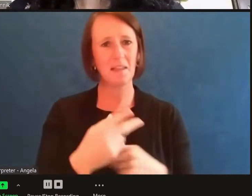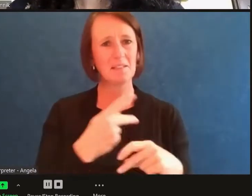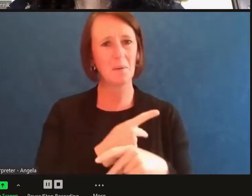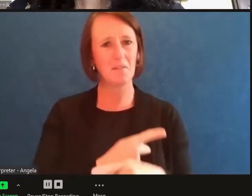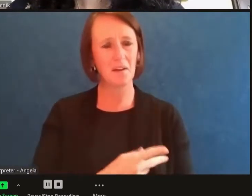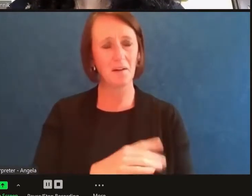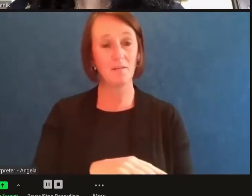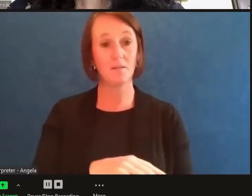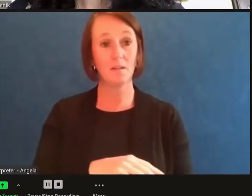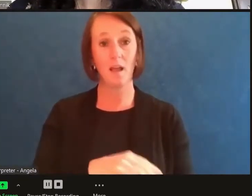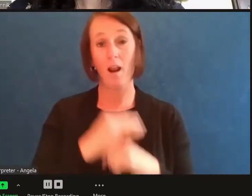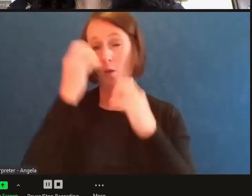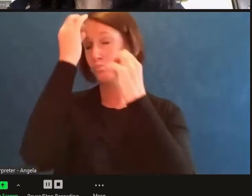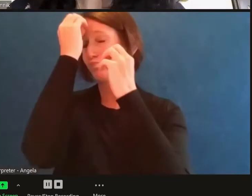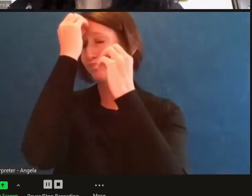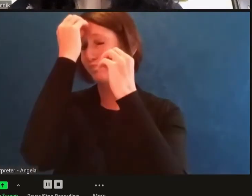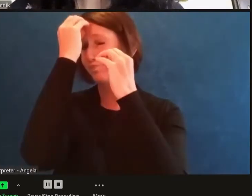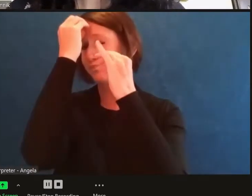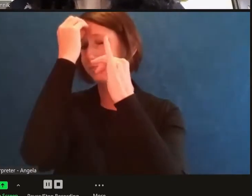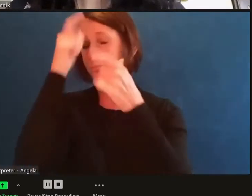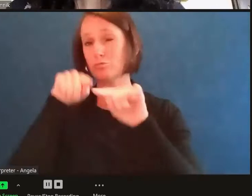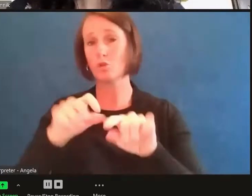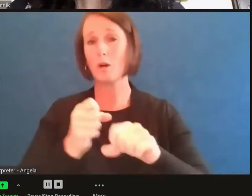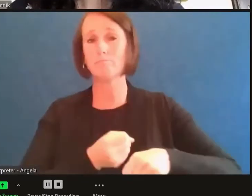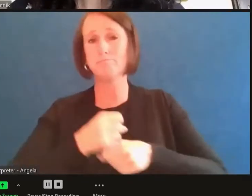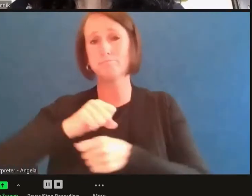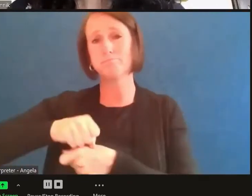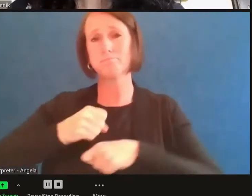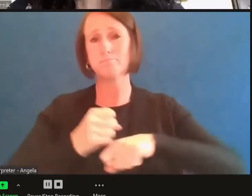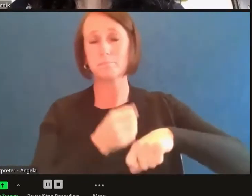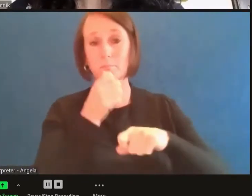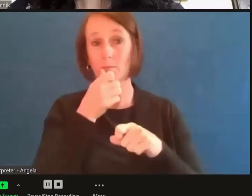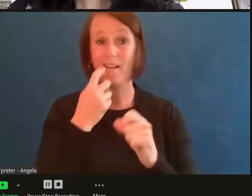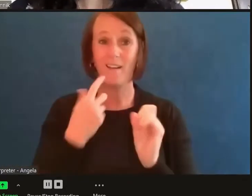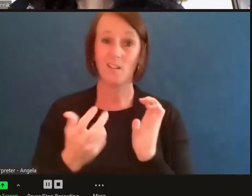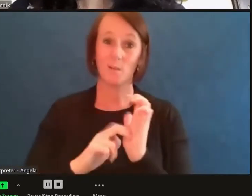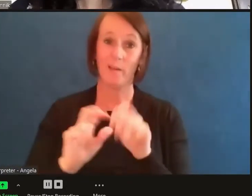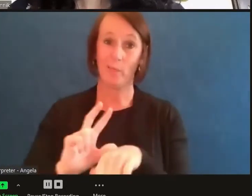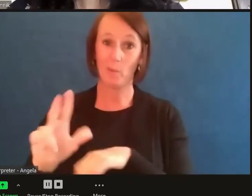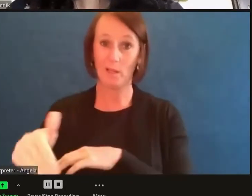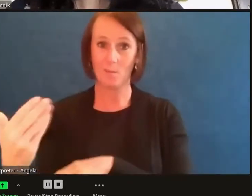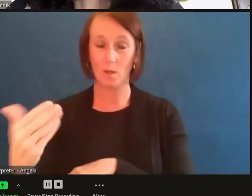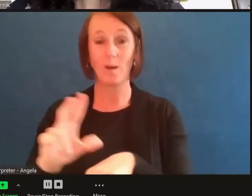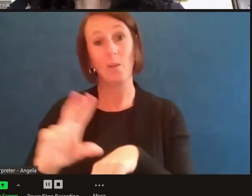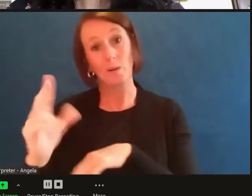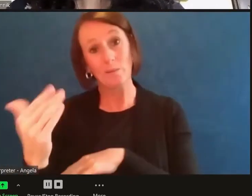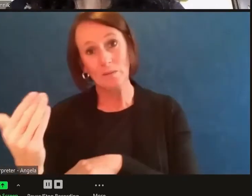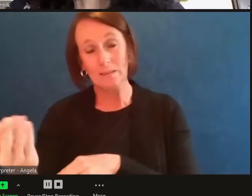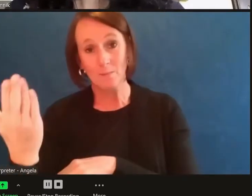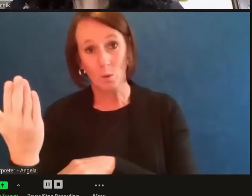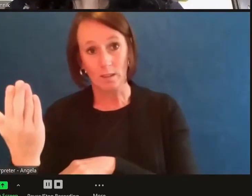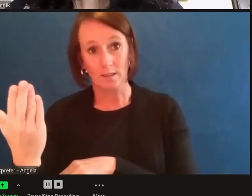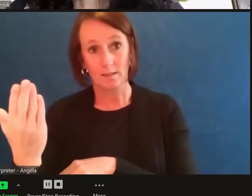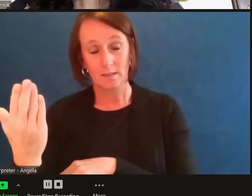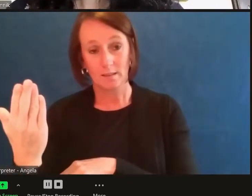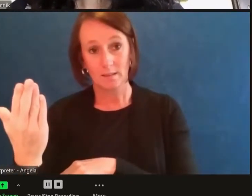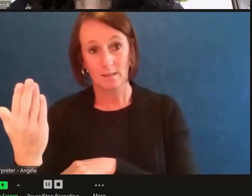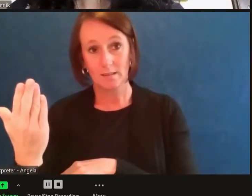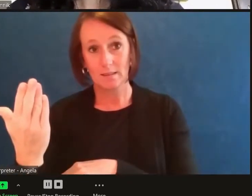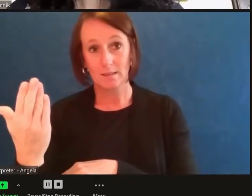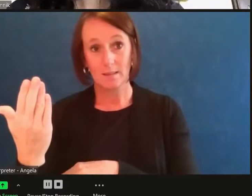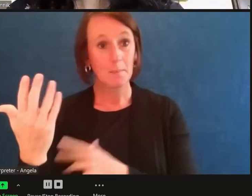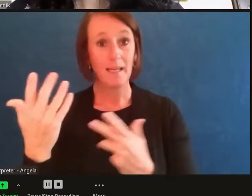on the lake. There's no question. I also got up at 3 in the morning, actually 3:15, because my characters are having this